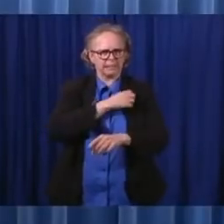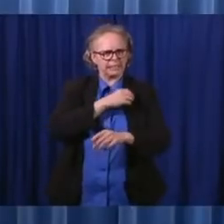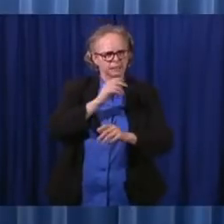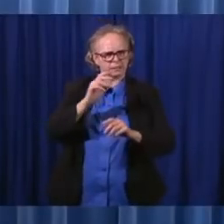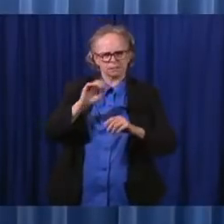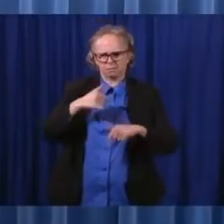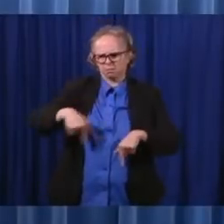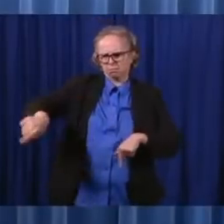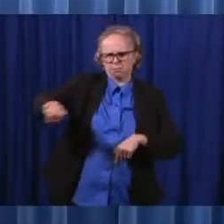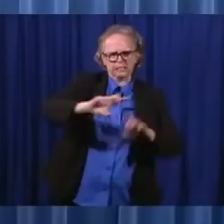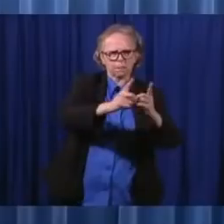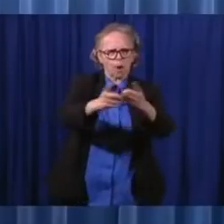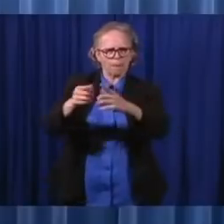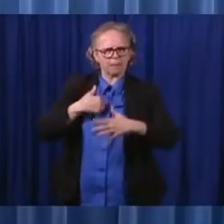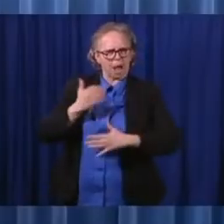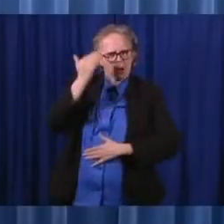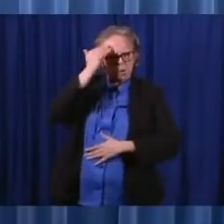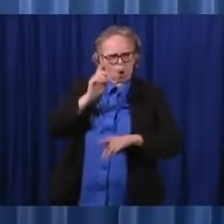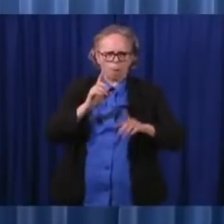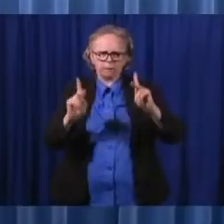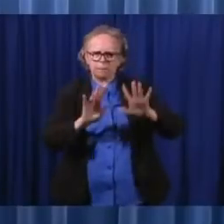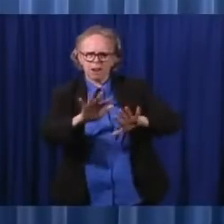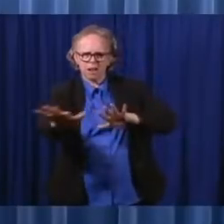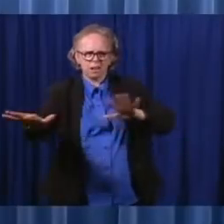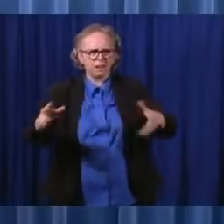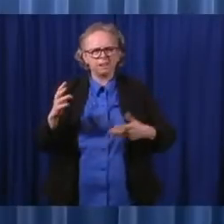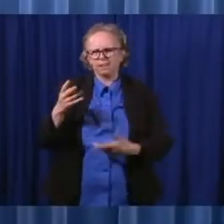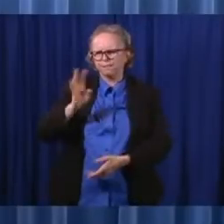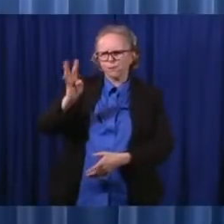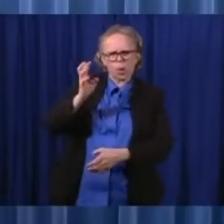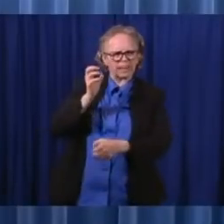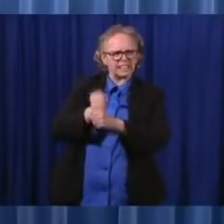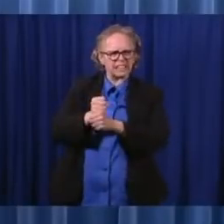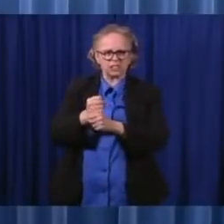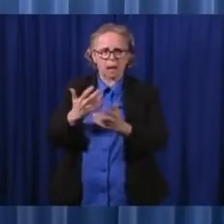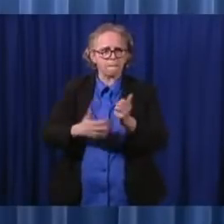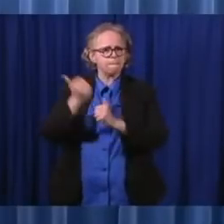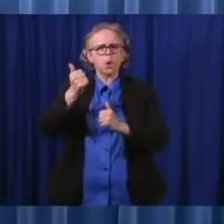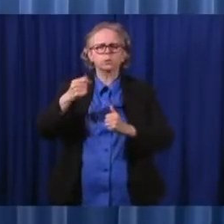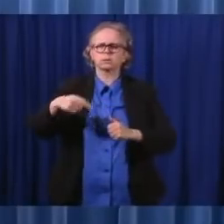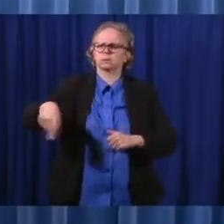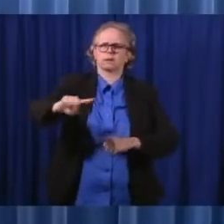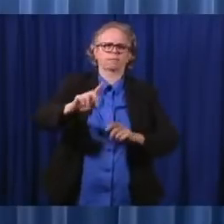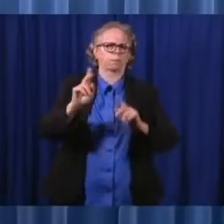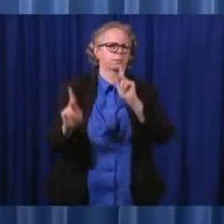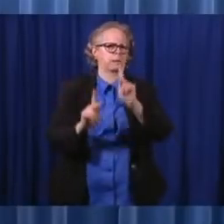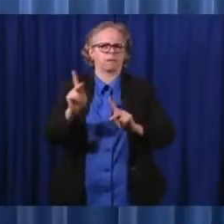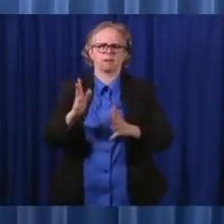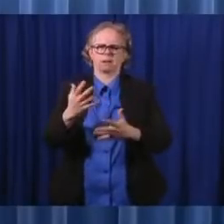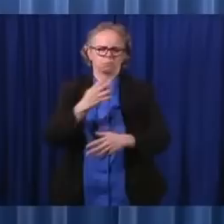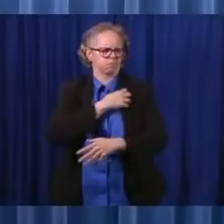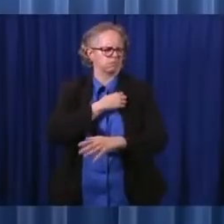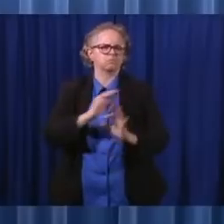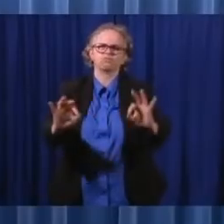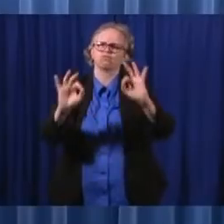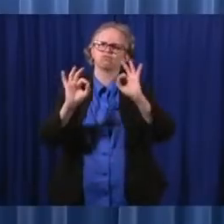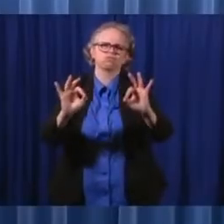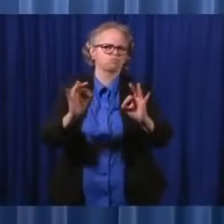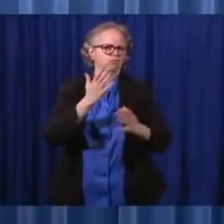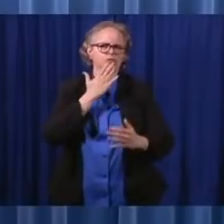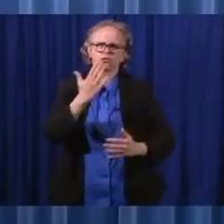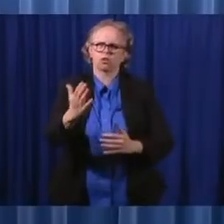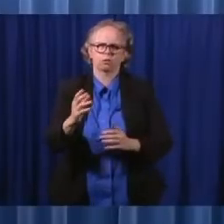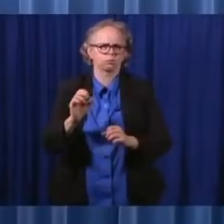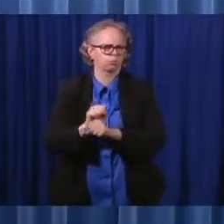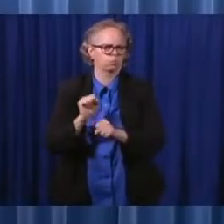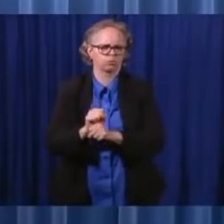county prosecutor over 40 years ago, are wonderful individuals. But we also know that